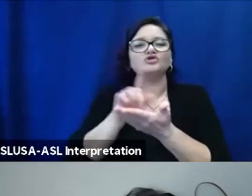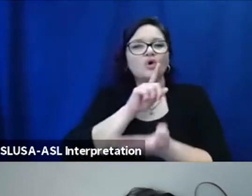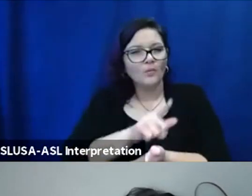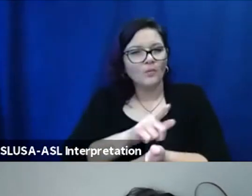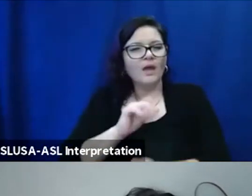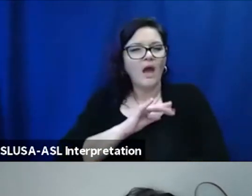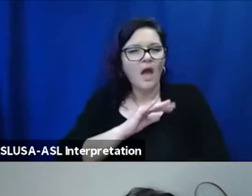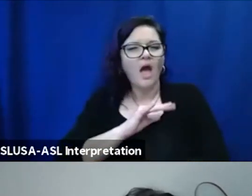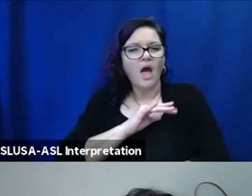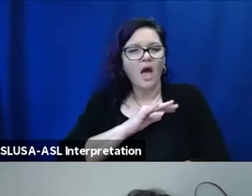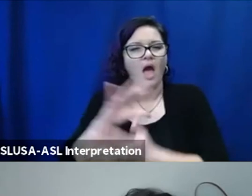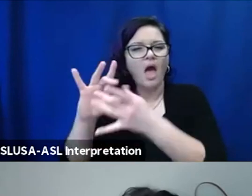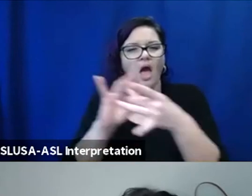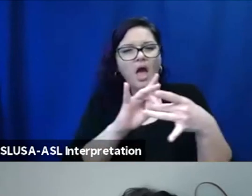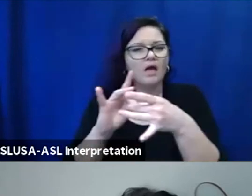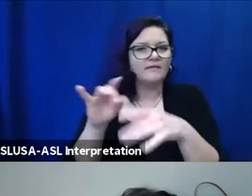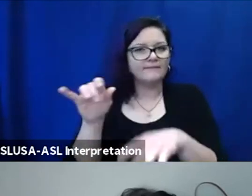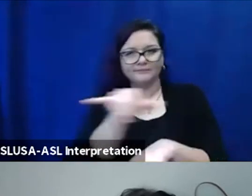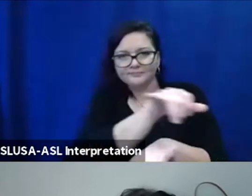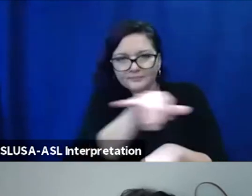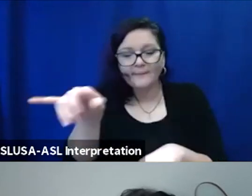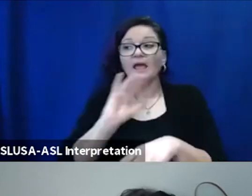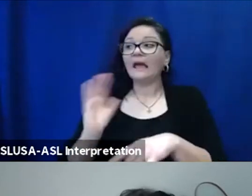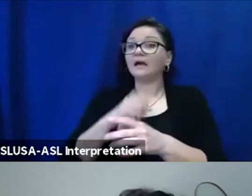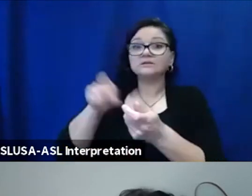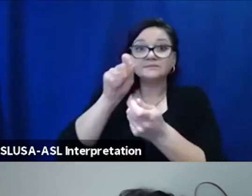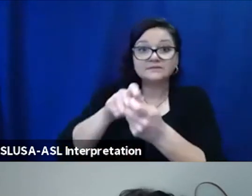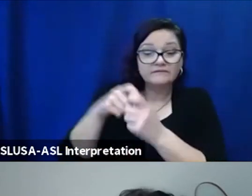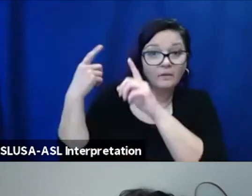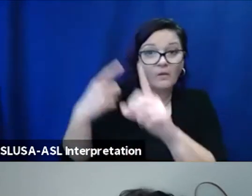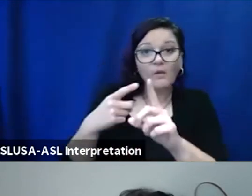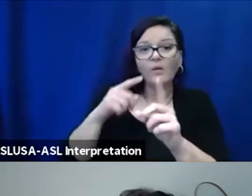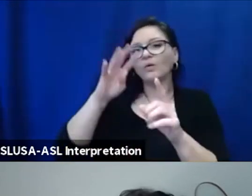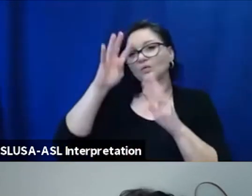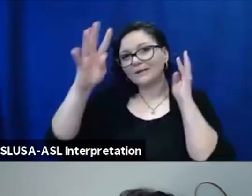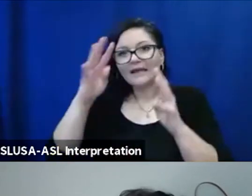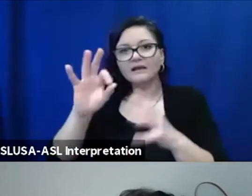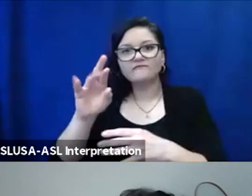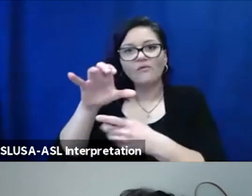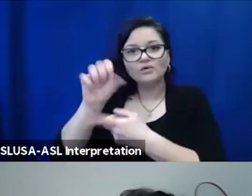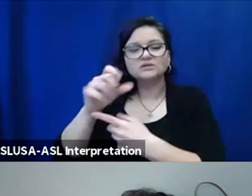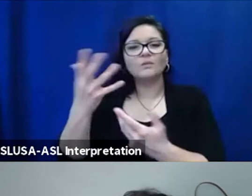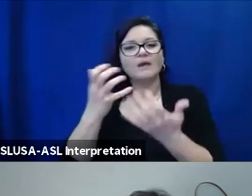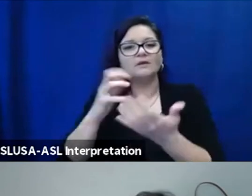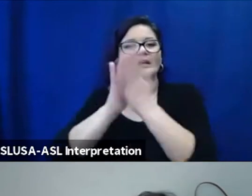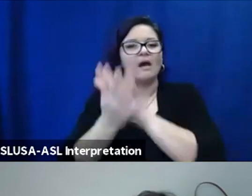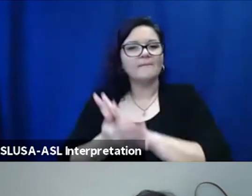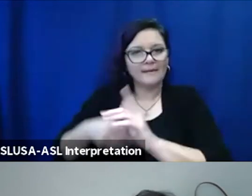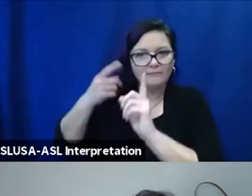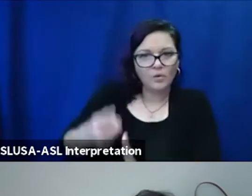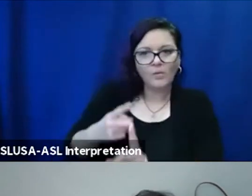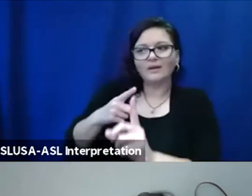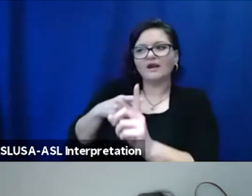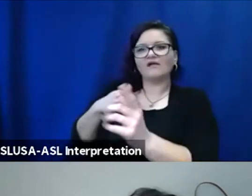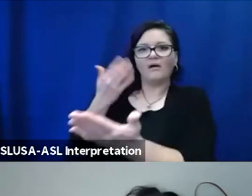alignment there. Our specific goal, our Creative Forces initiative, was to be a point of destination for